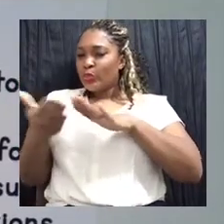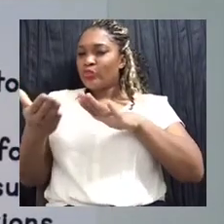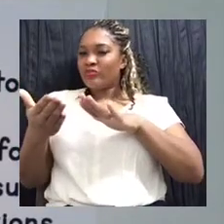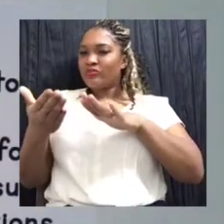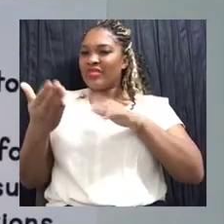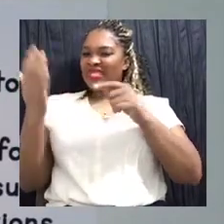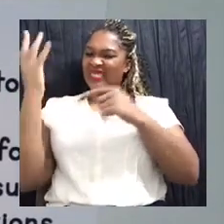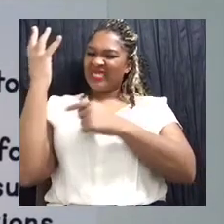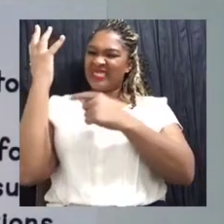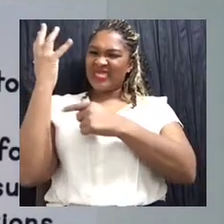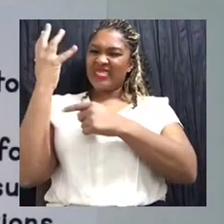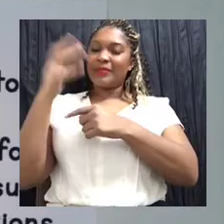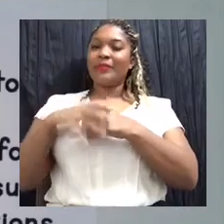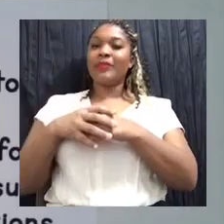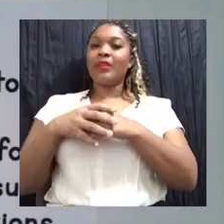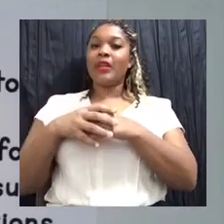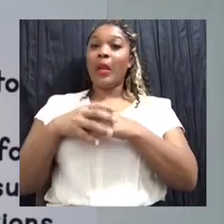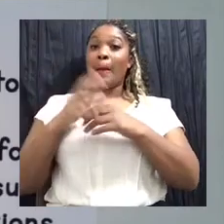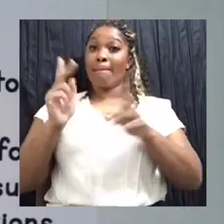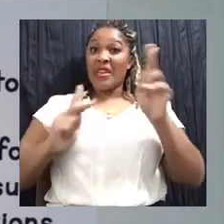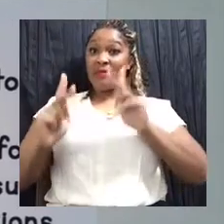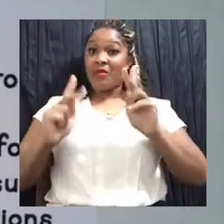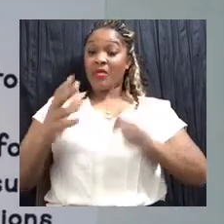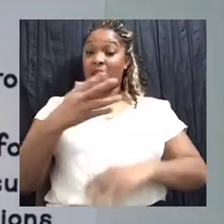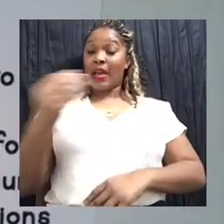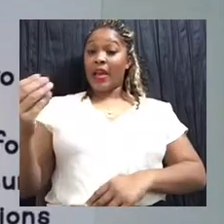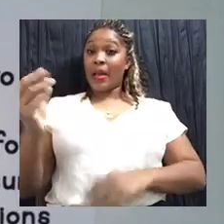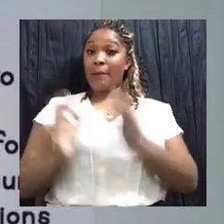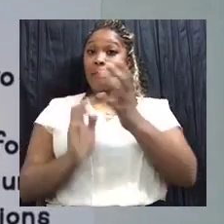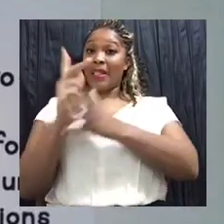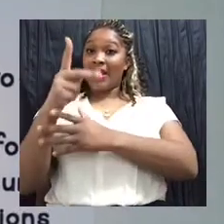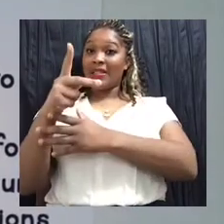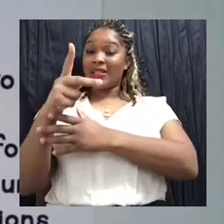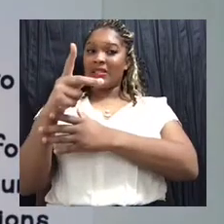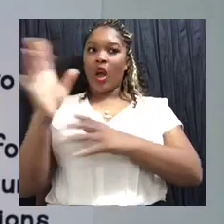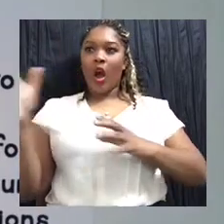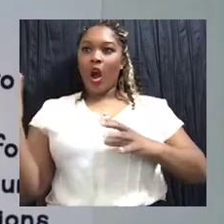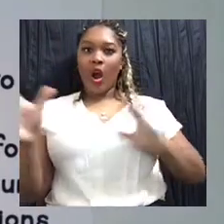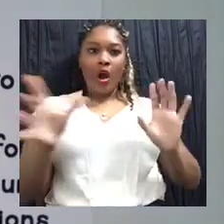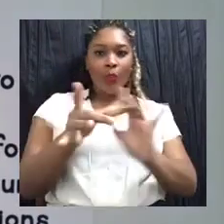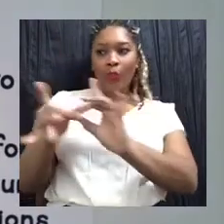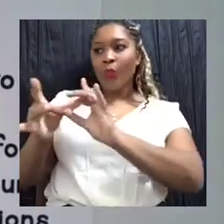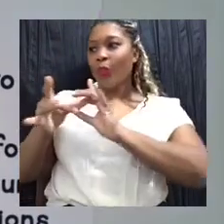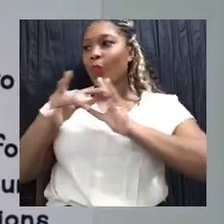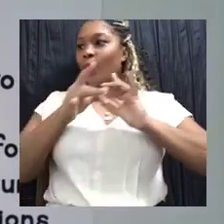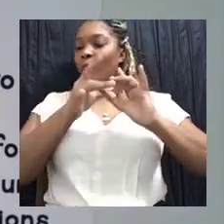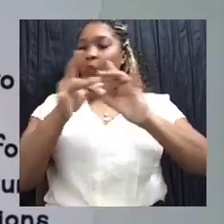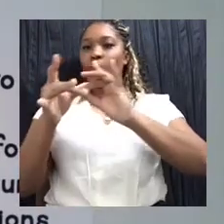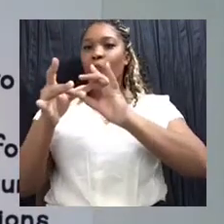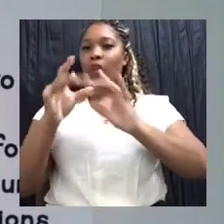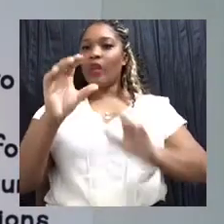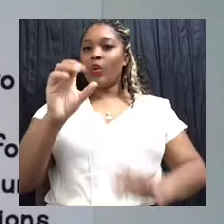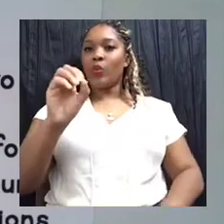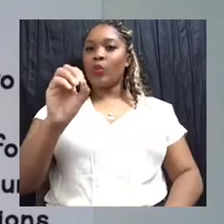and people and plants interact in an oxygen cycle.